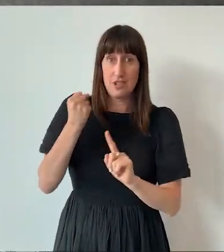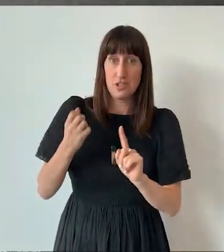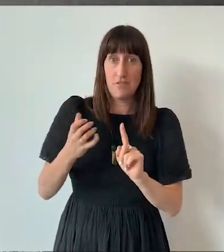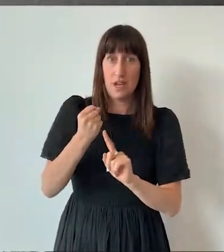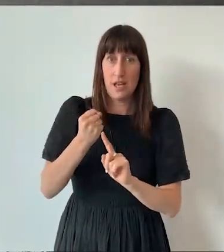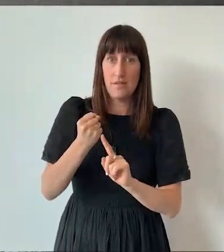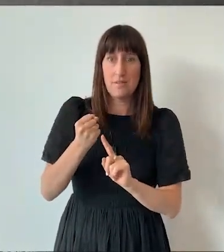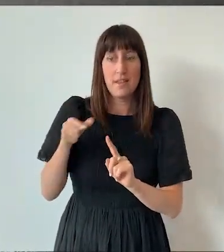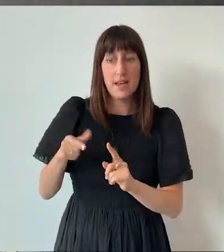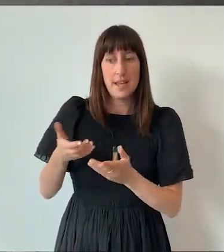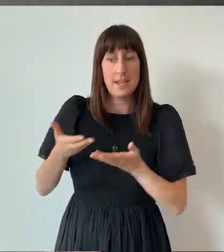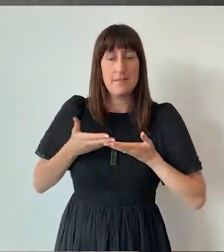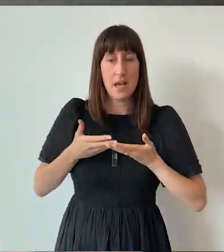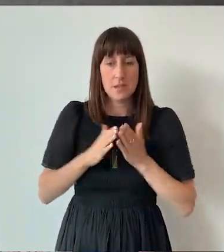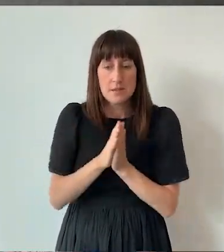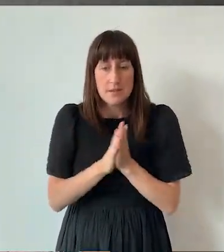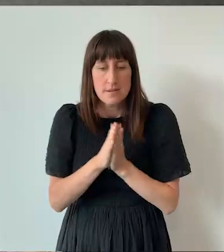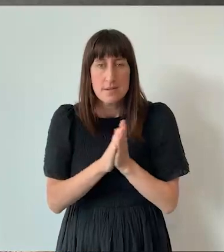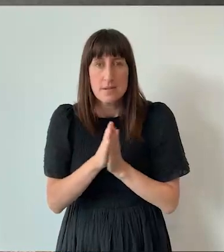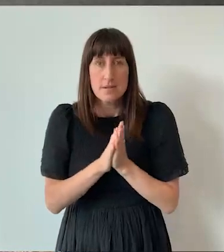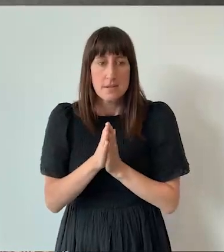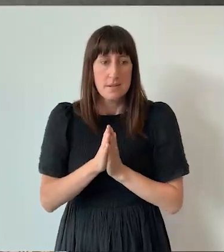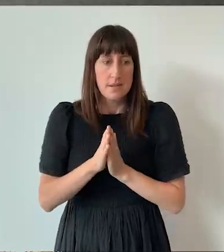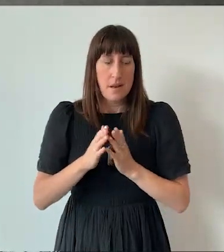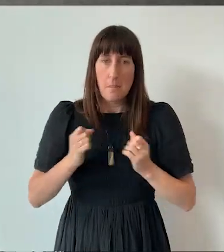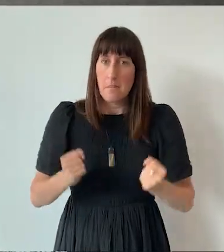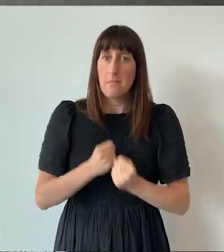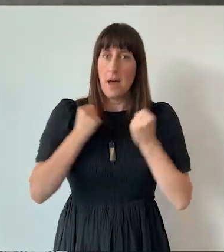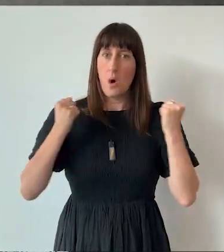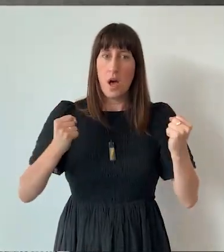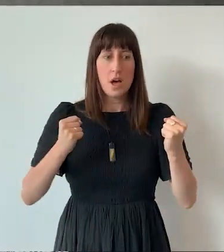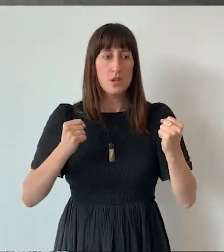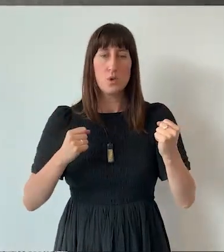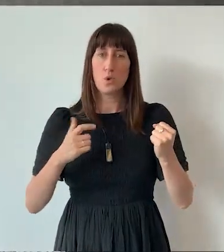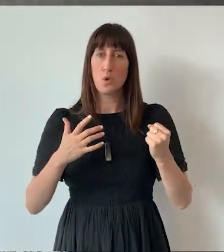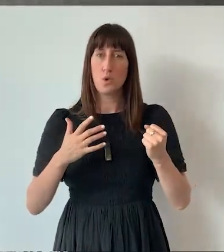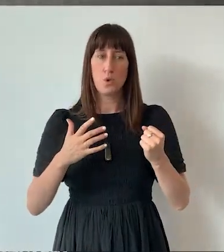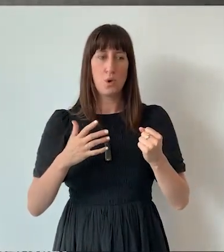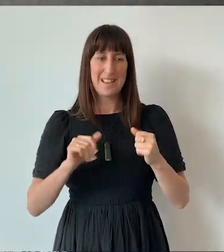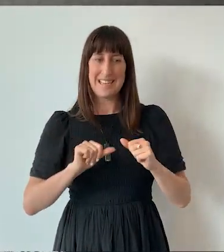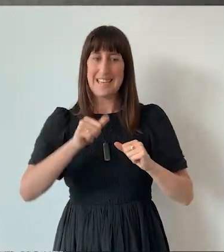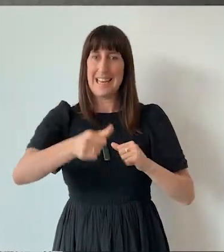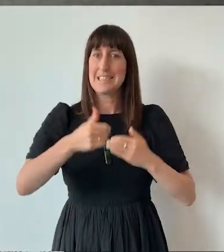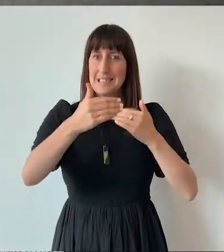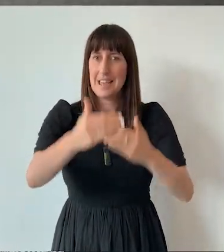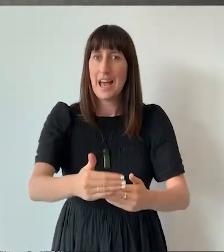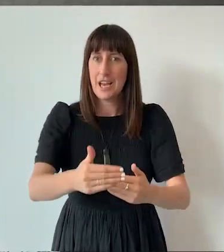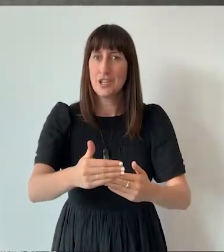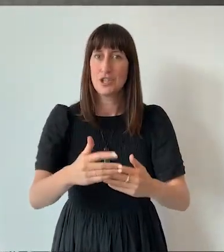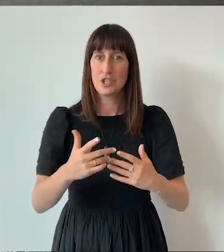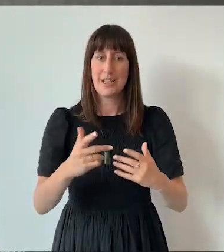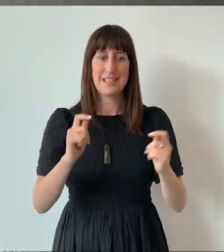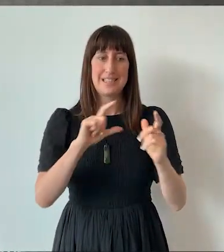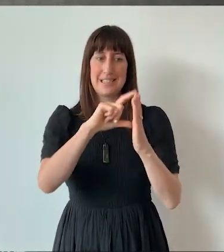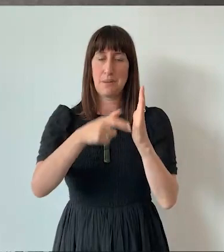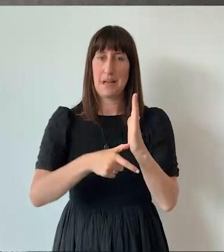more fuel to power our stage of transformation of the disability support system next